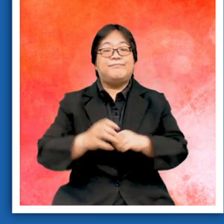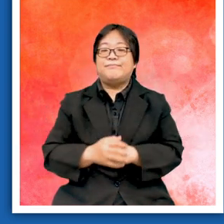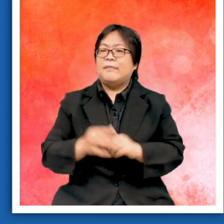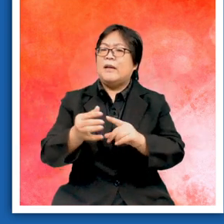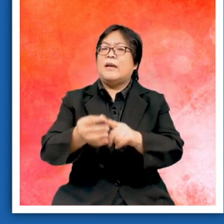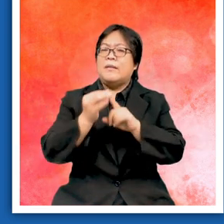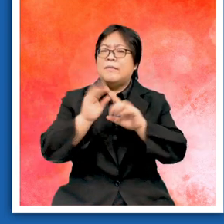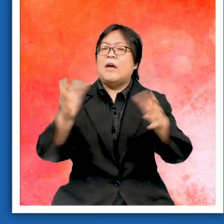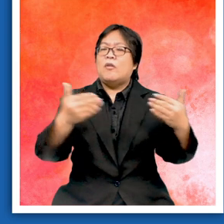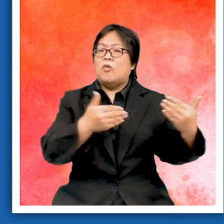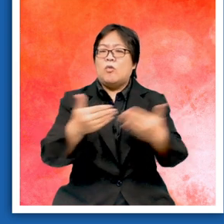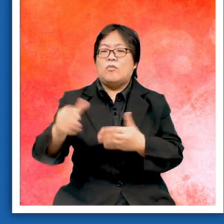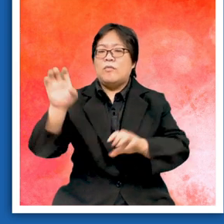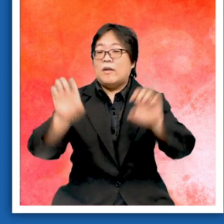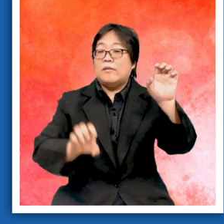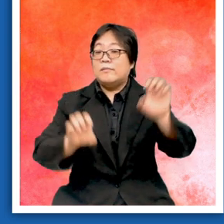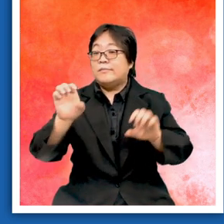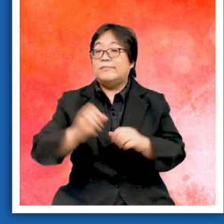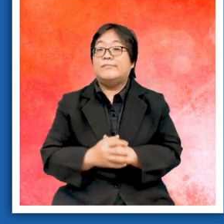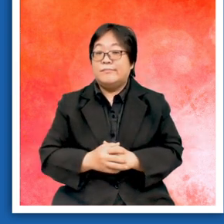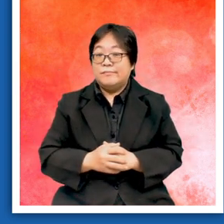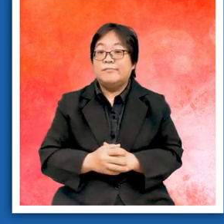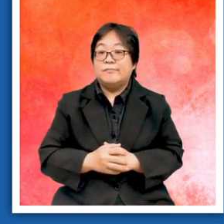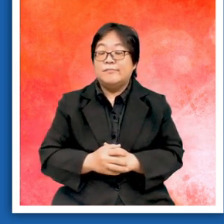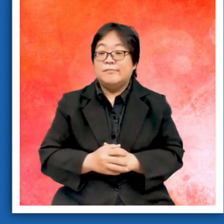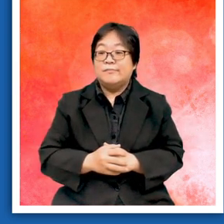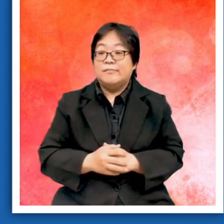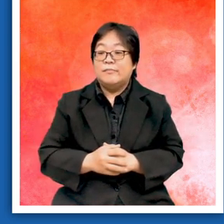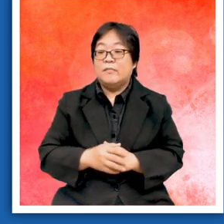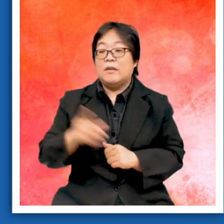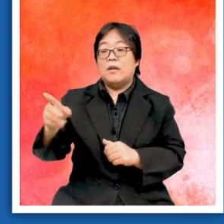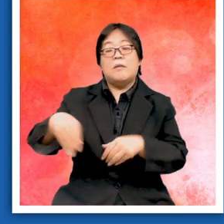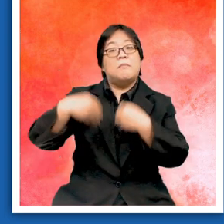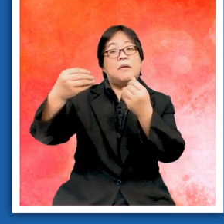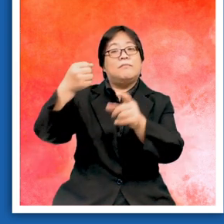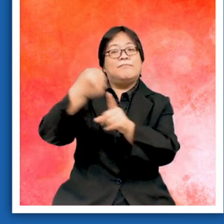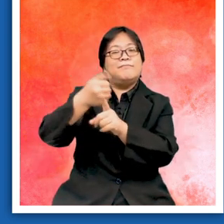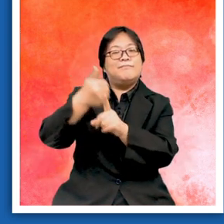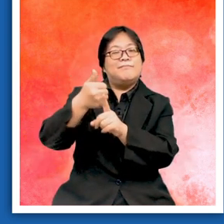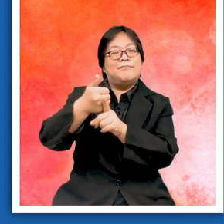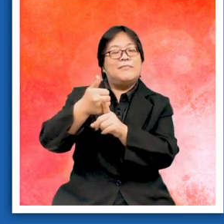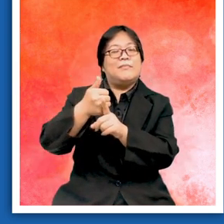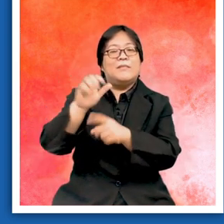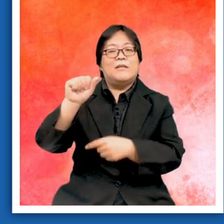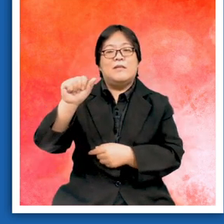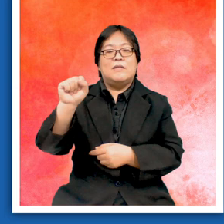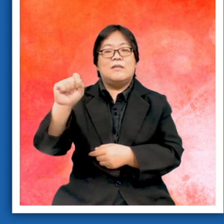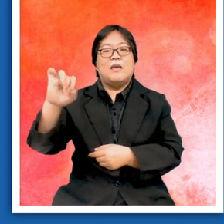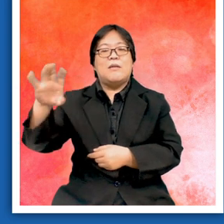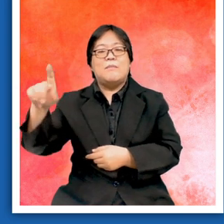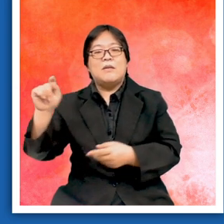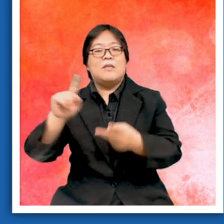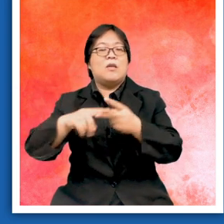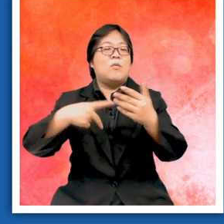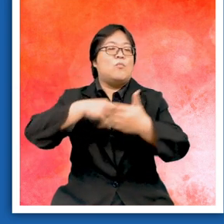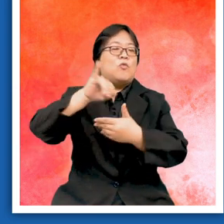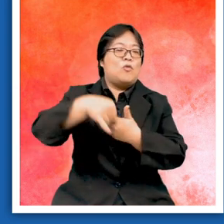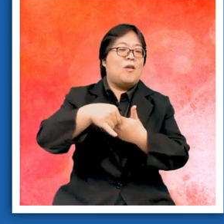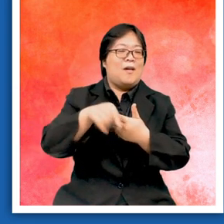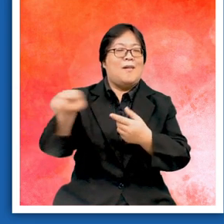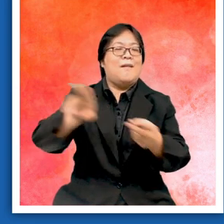especially continuous assessment. The assignment question or project will be posted